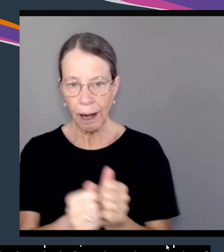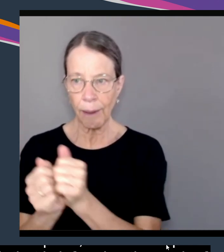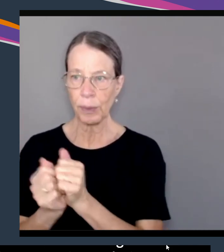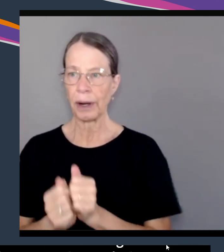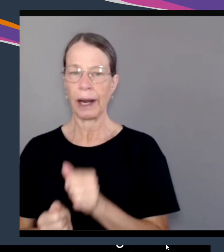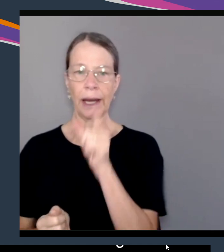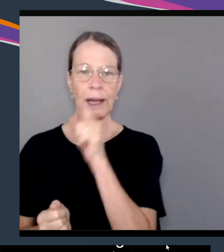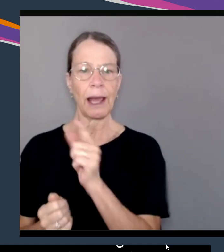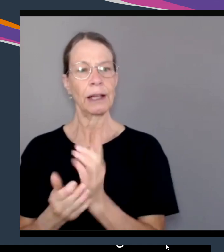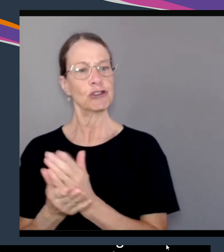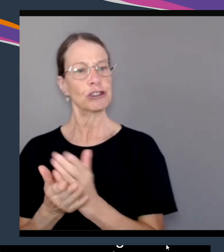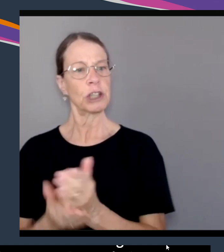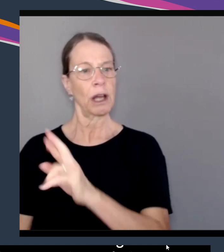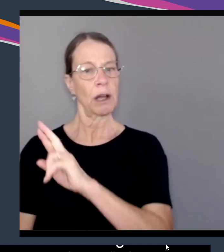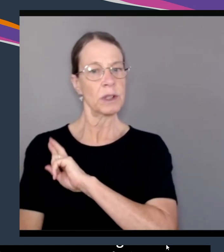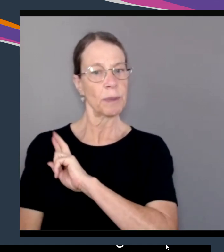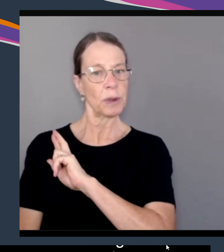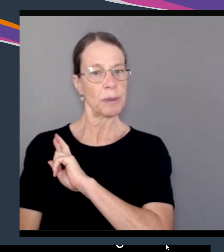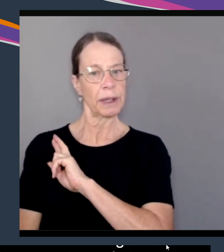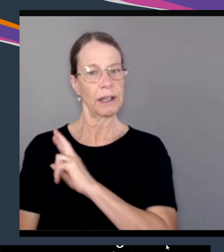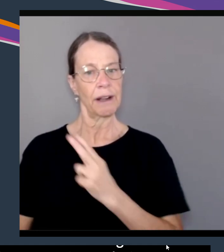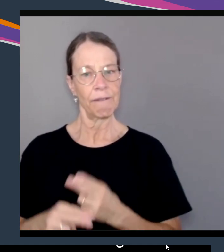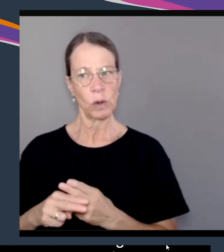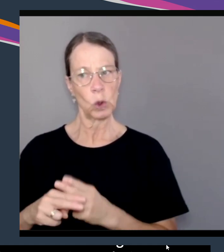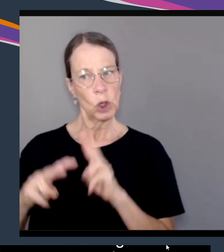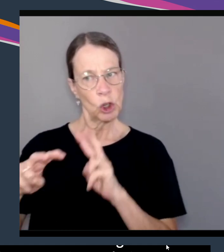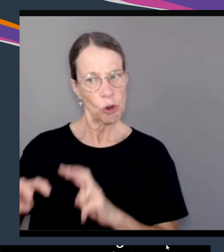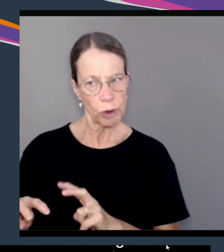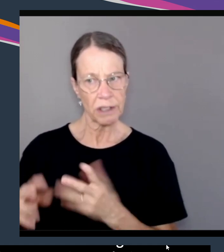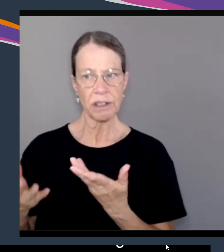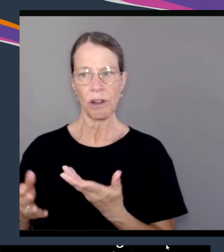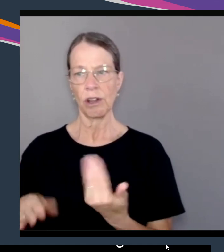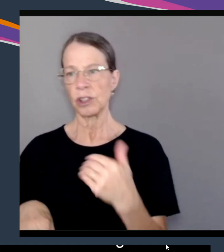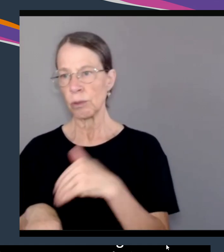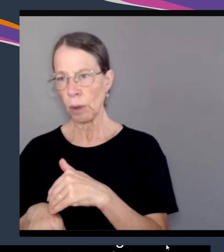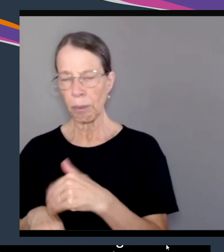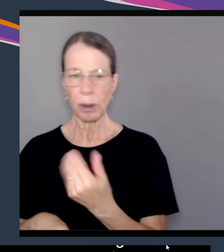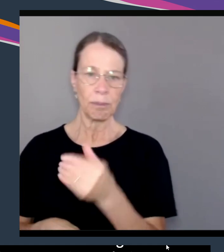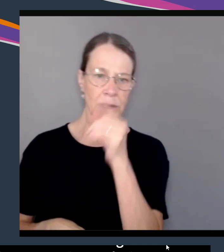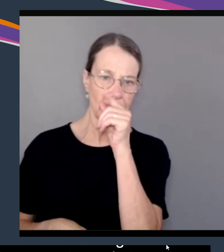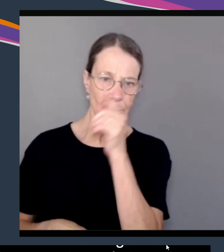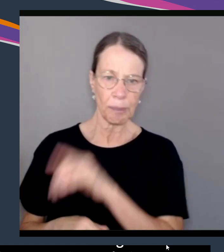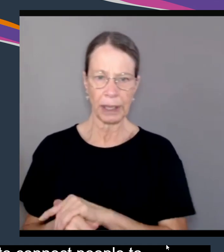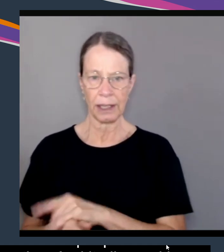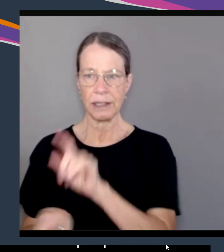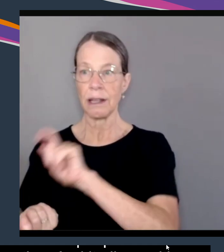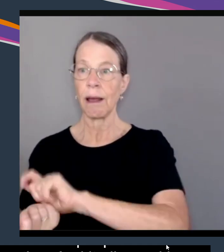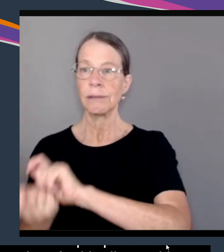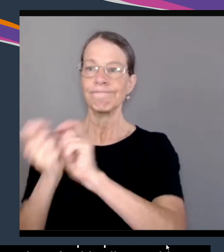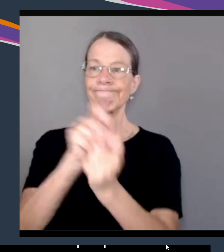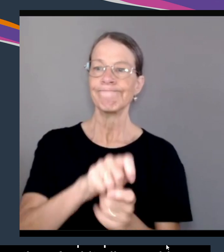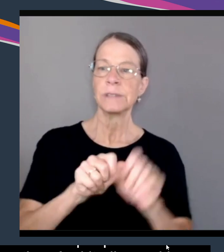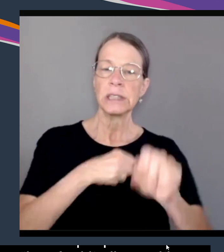responsibility to share research problems and capabilities and indeed to translate them into policy and government decision making.